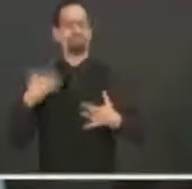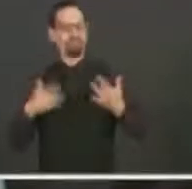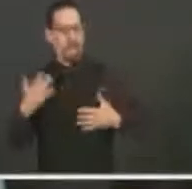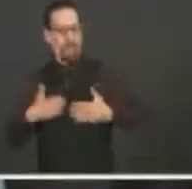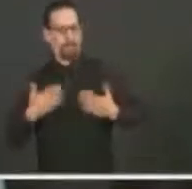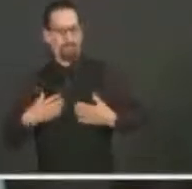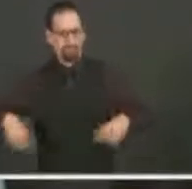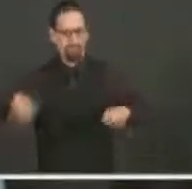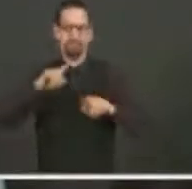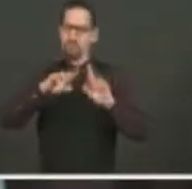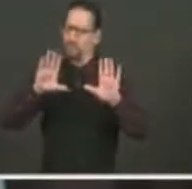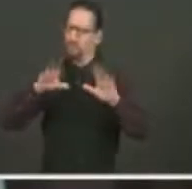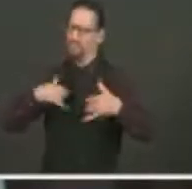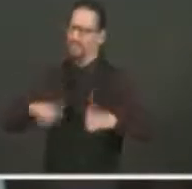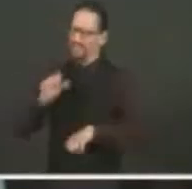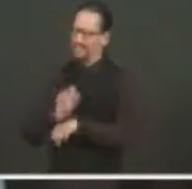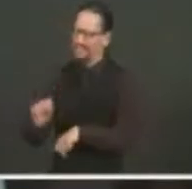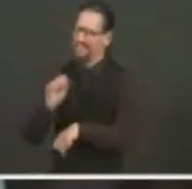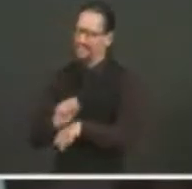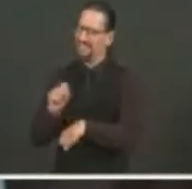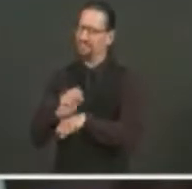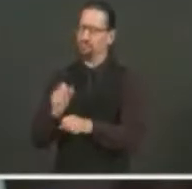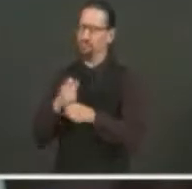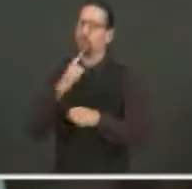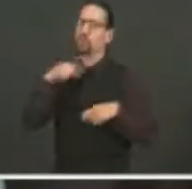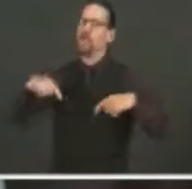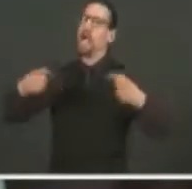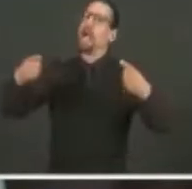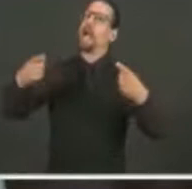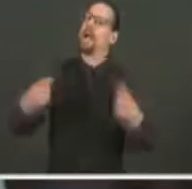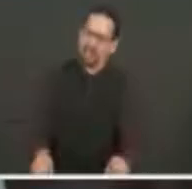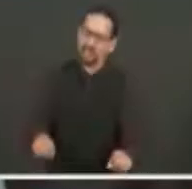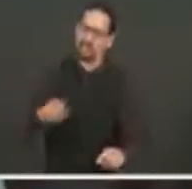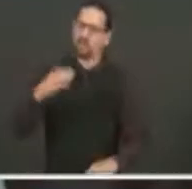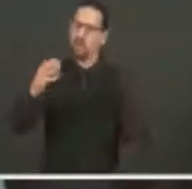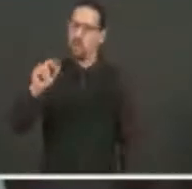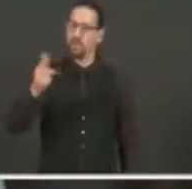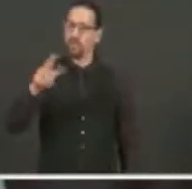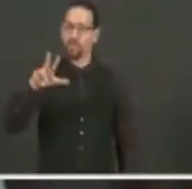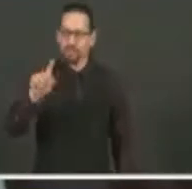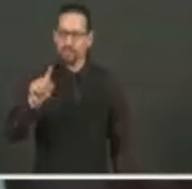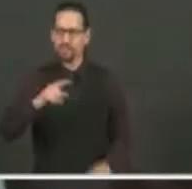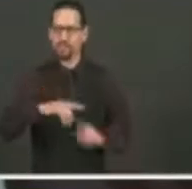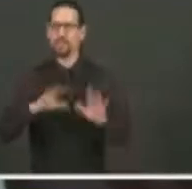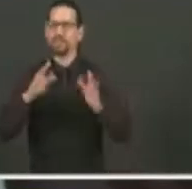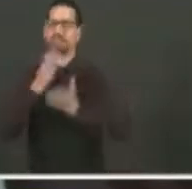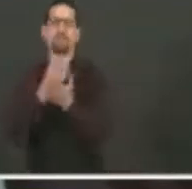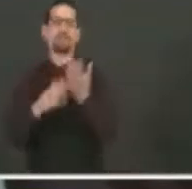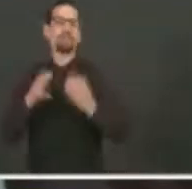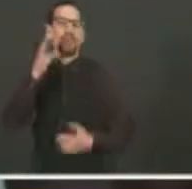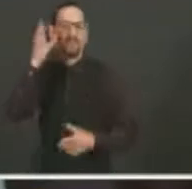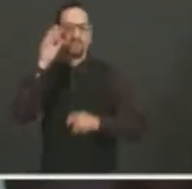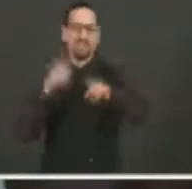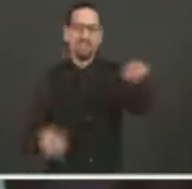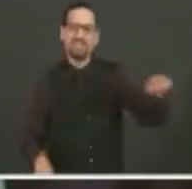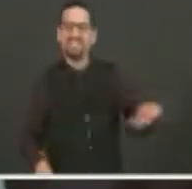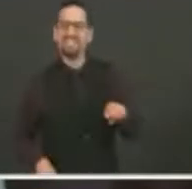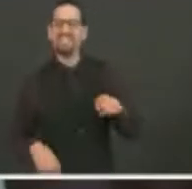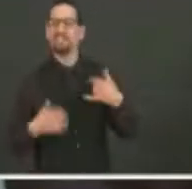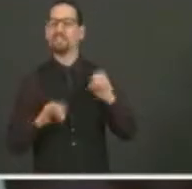that. I've also heard a fair bit of anxiety from teachers and principals